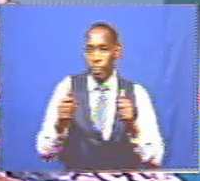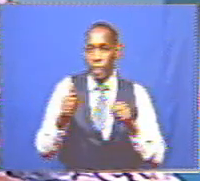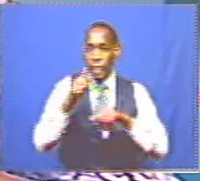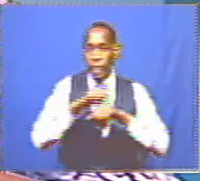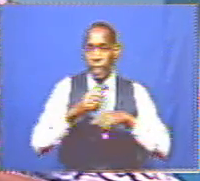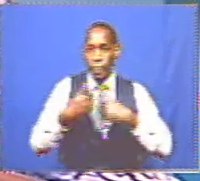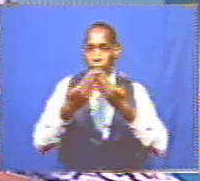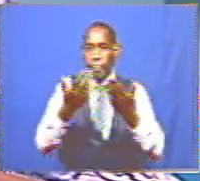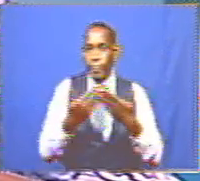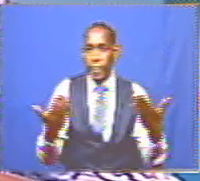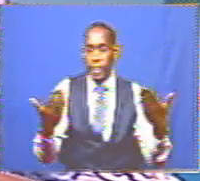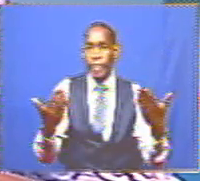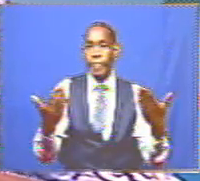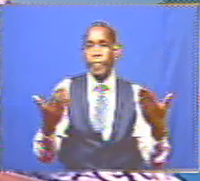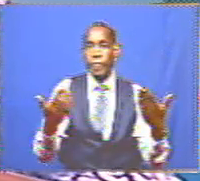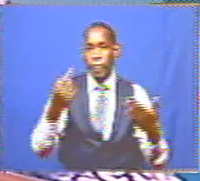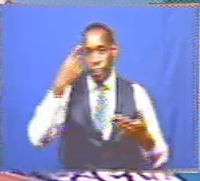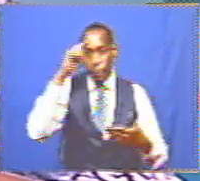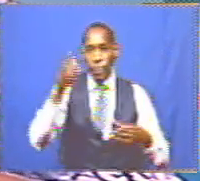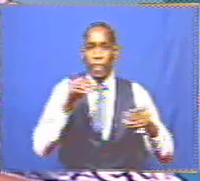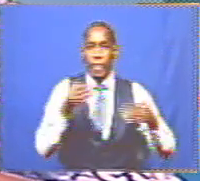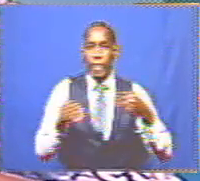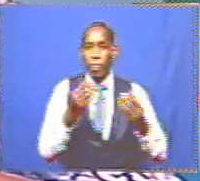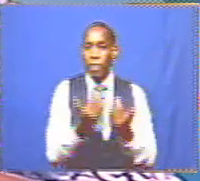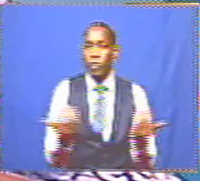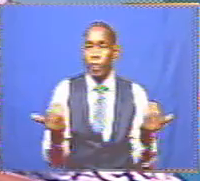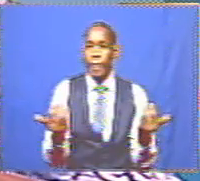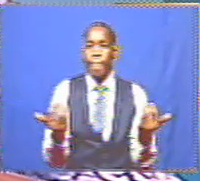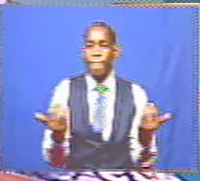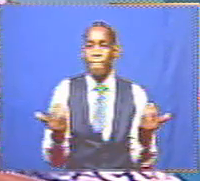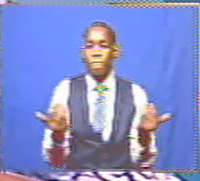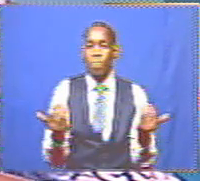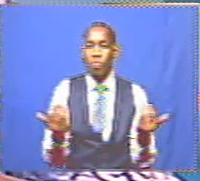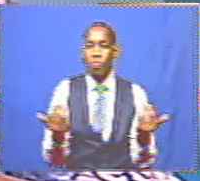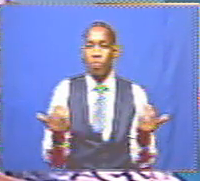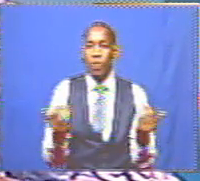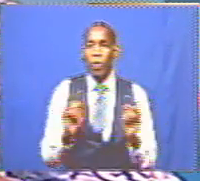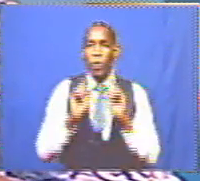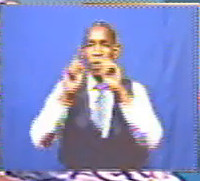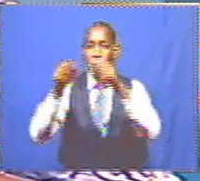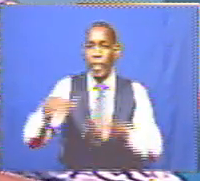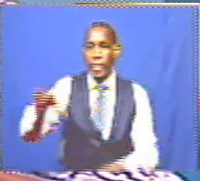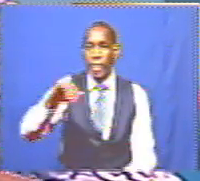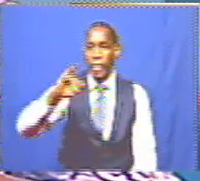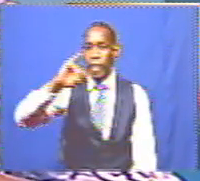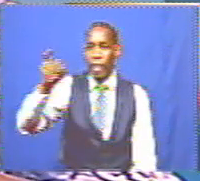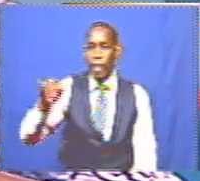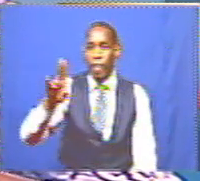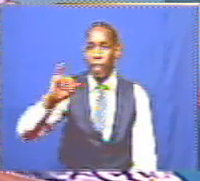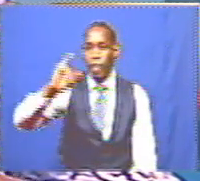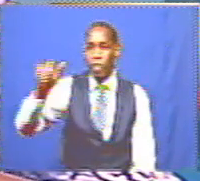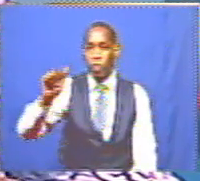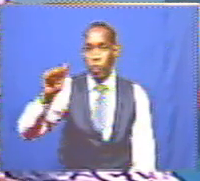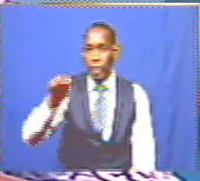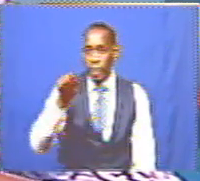out equipment for disabled children, and we went to Juja, and I couldn't believe that